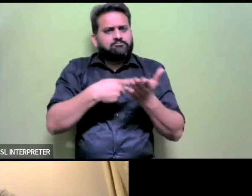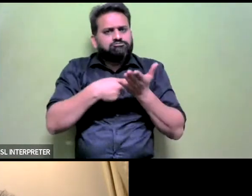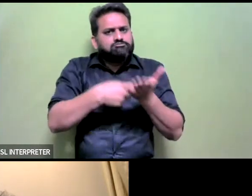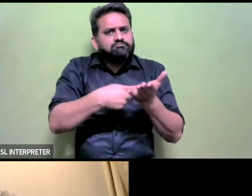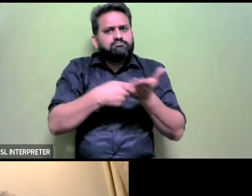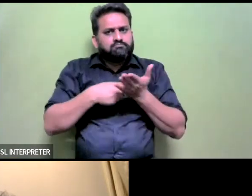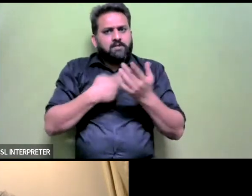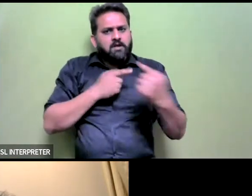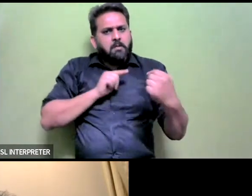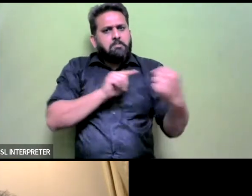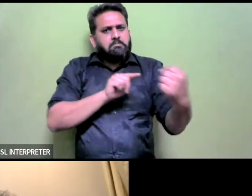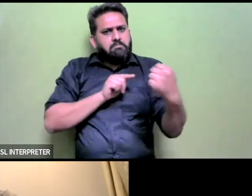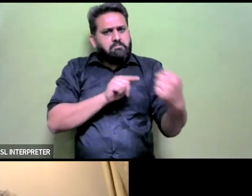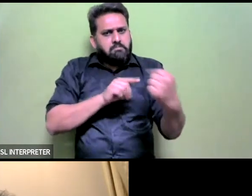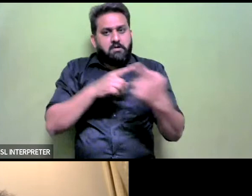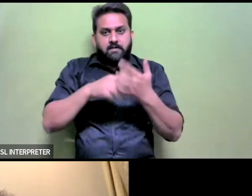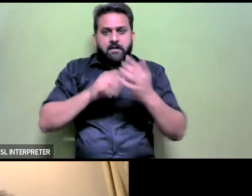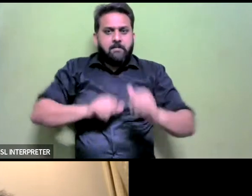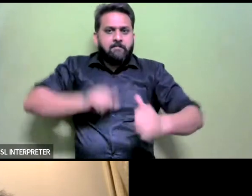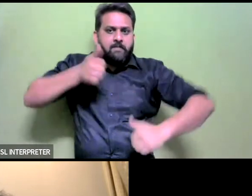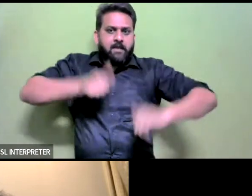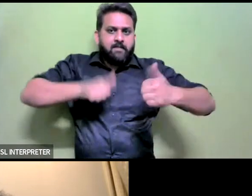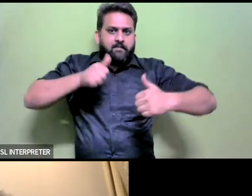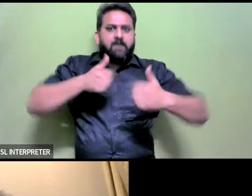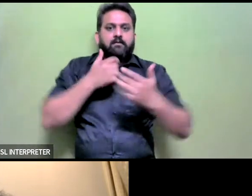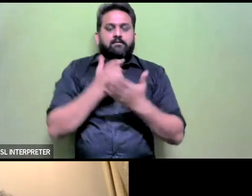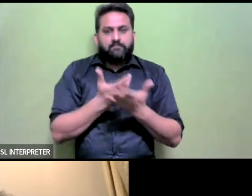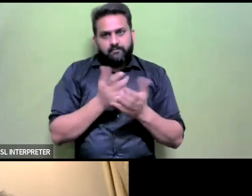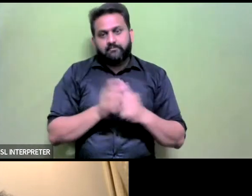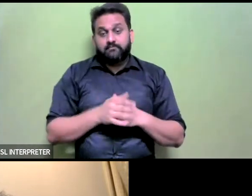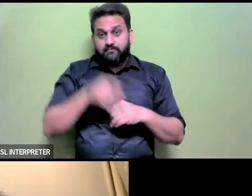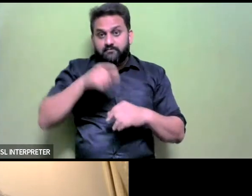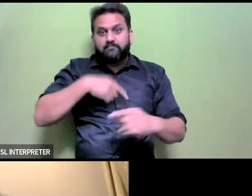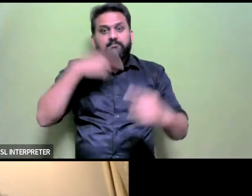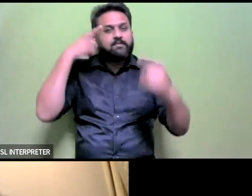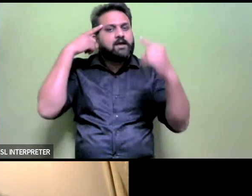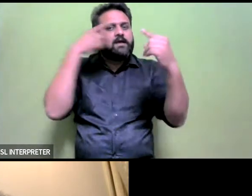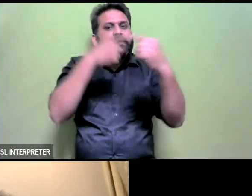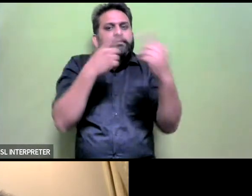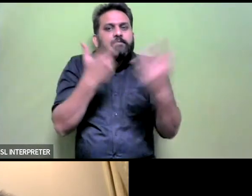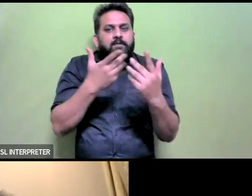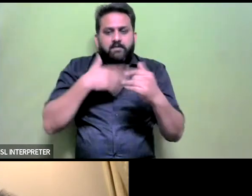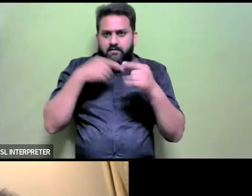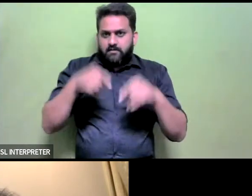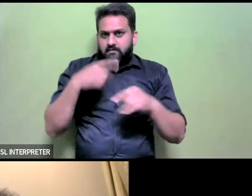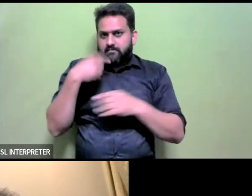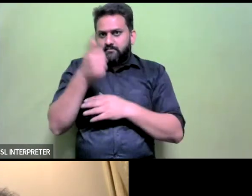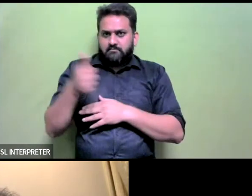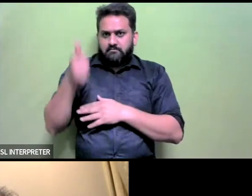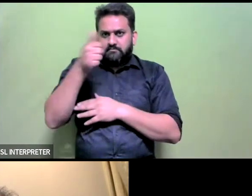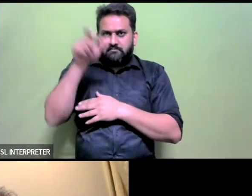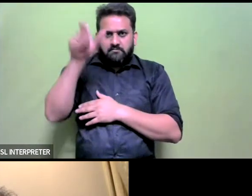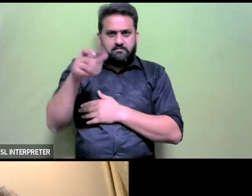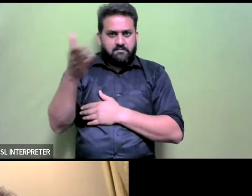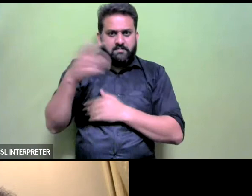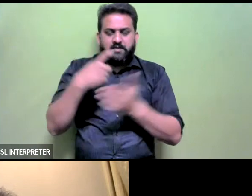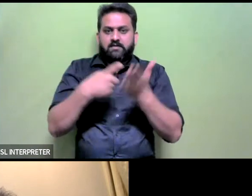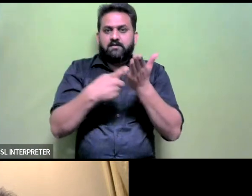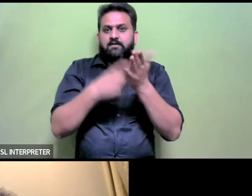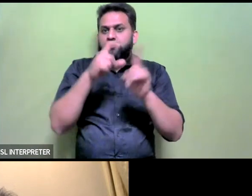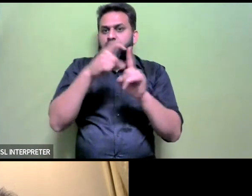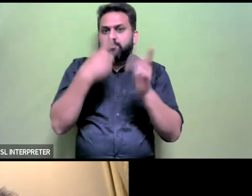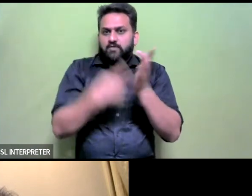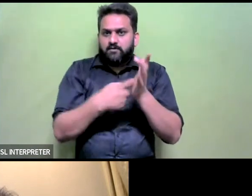and in a way that leads to winning the competition. For this purpose, today we have with us the master himself, Dr. Rajesh Sharma